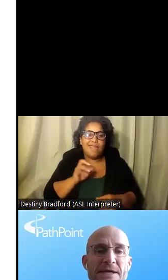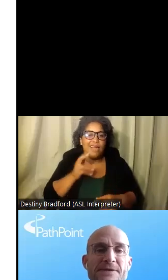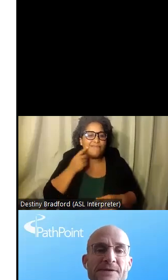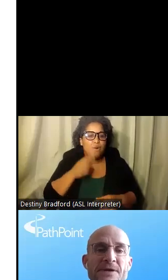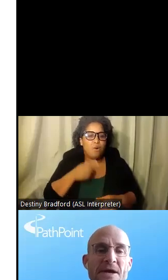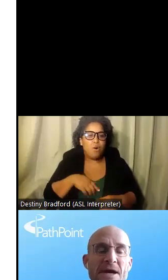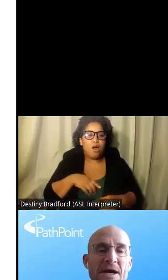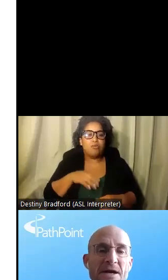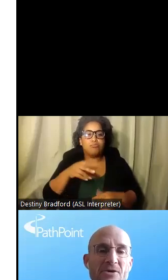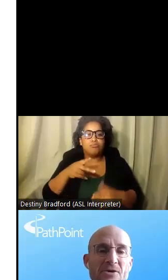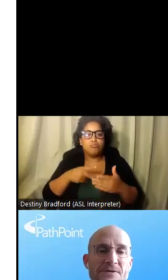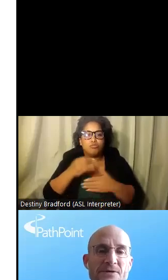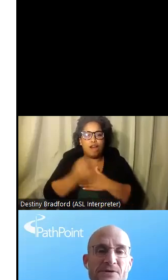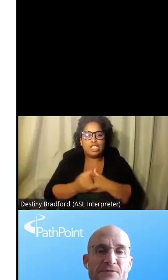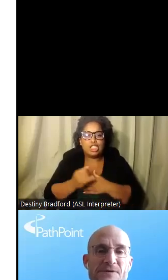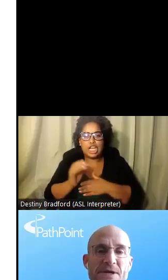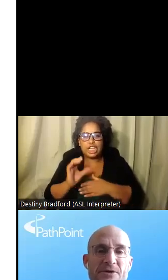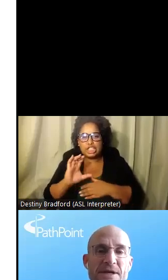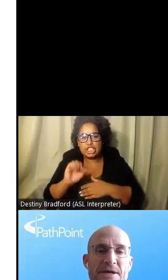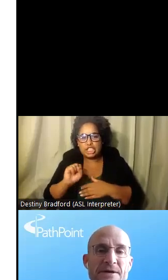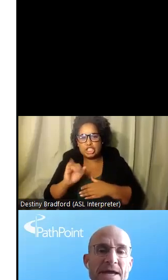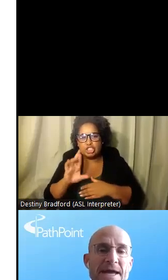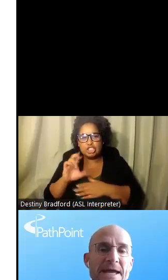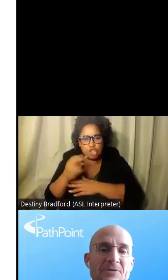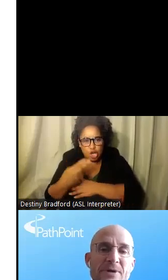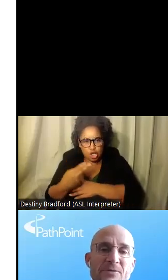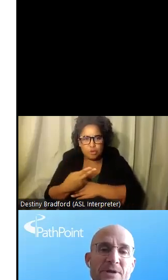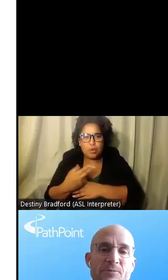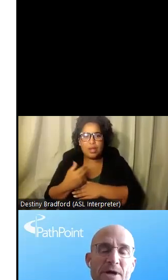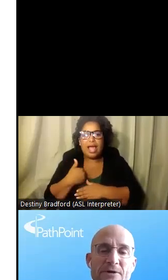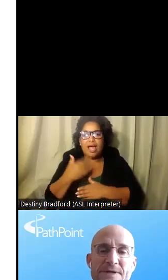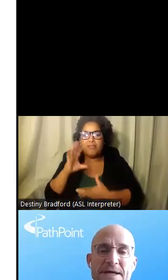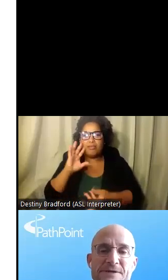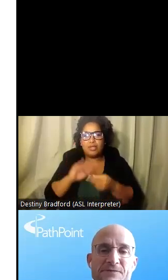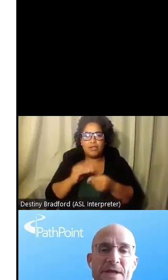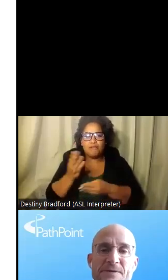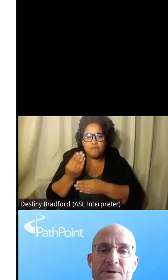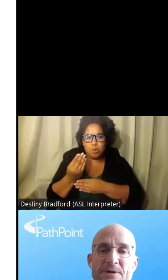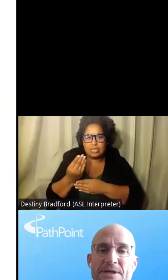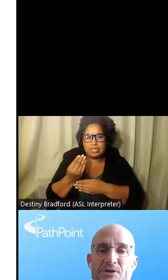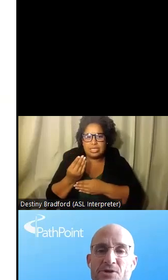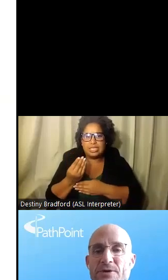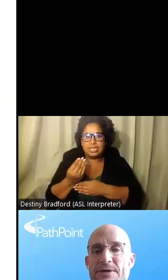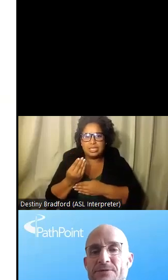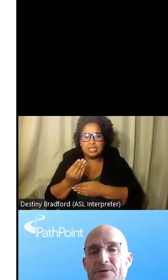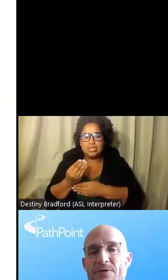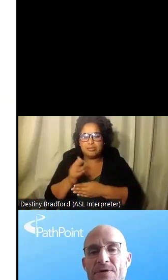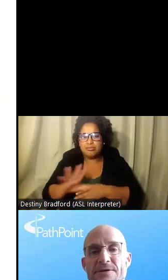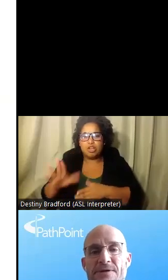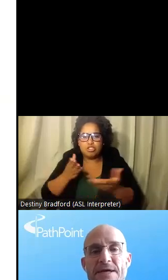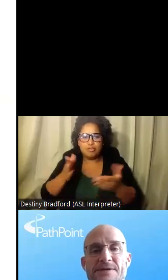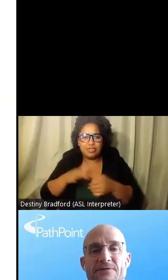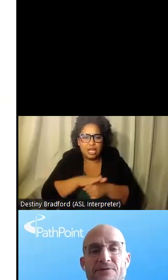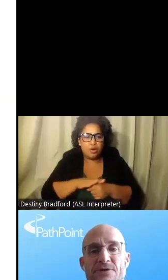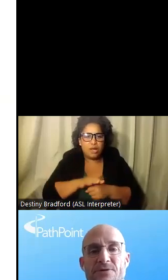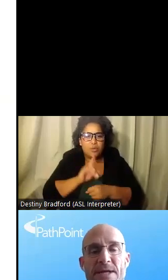Search sites across our service area, and we really prioritize flexibility and choice with things like